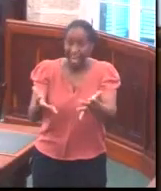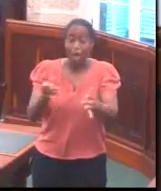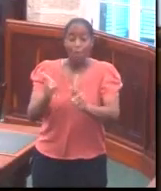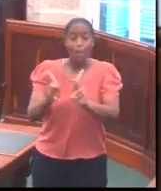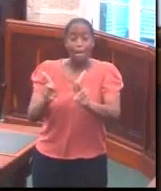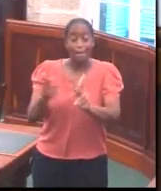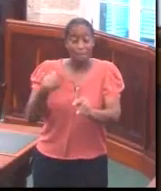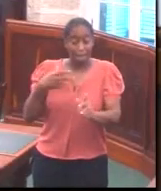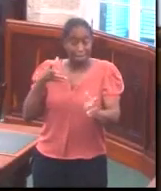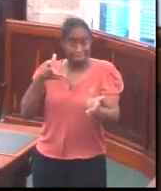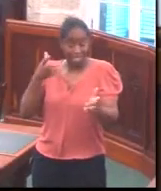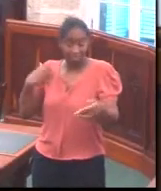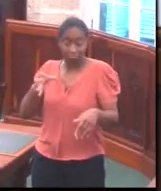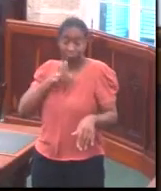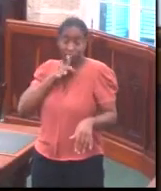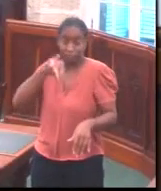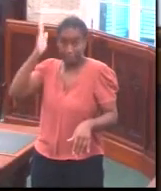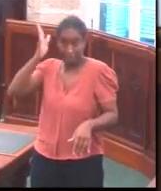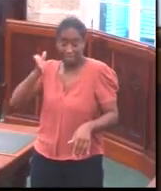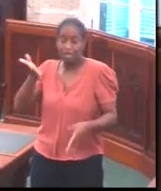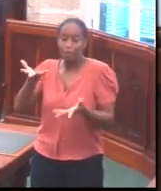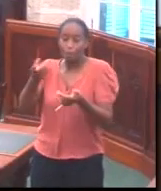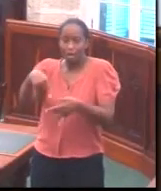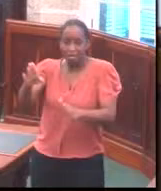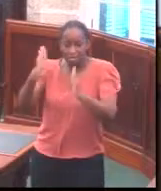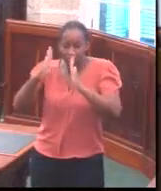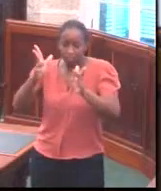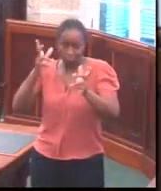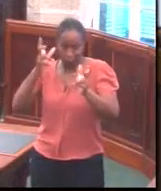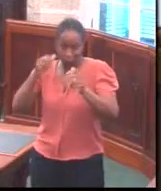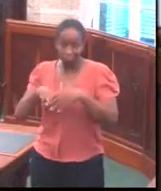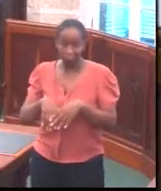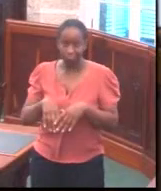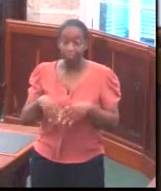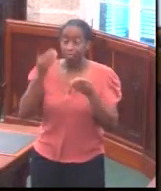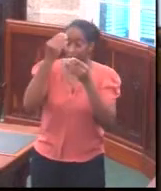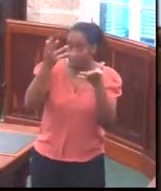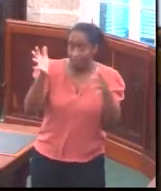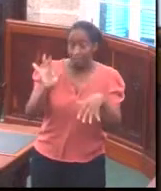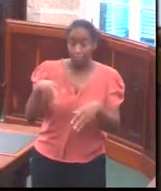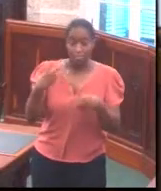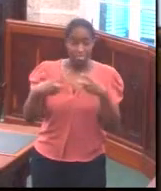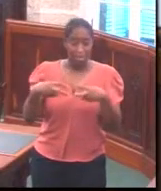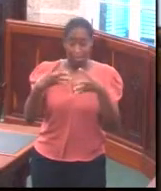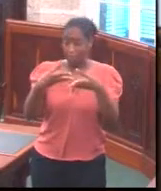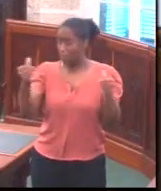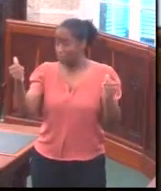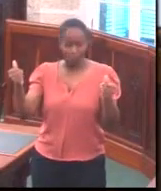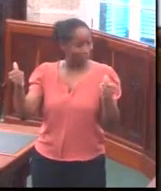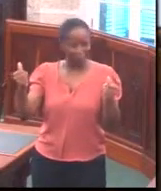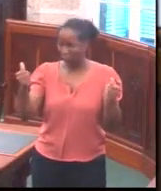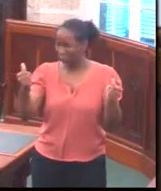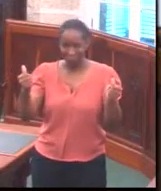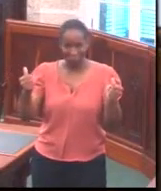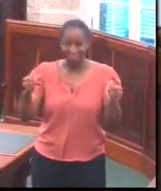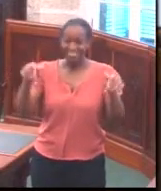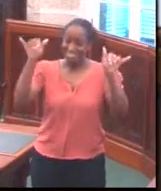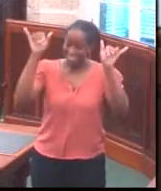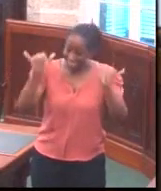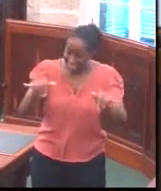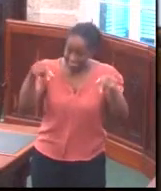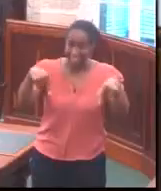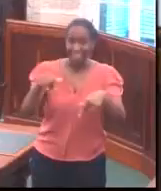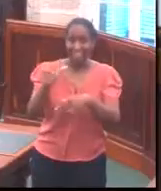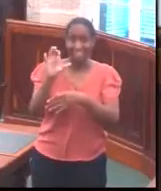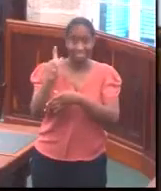say that the problem has not been solved entirely, that there are still portions in this act which